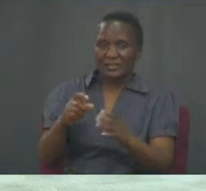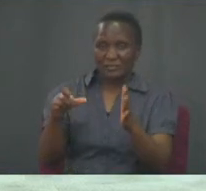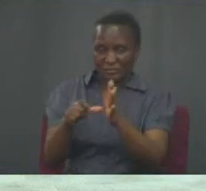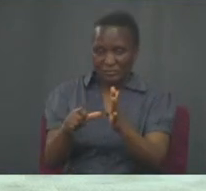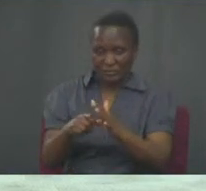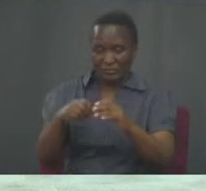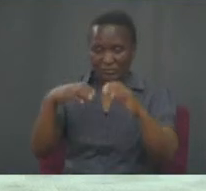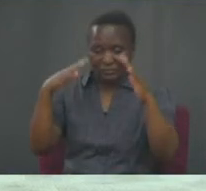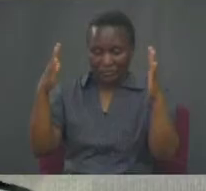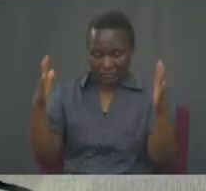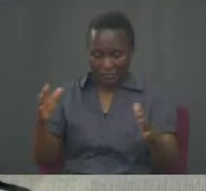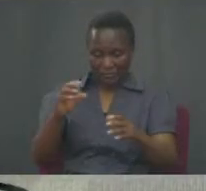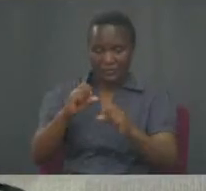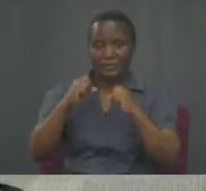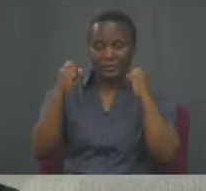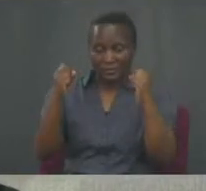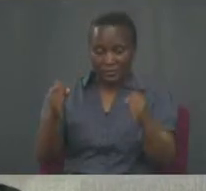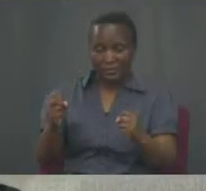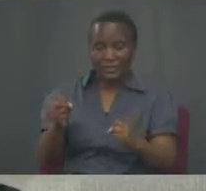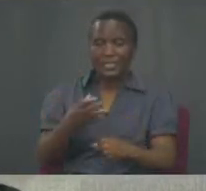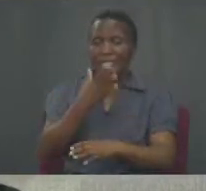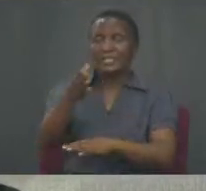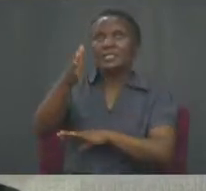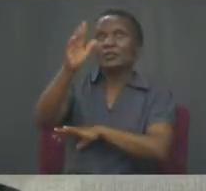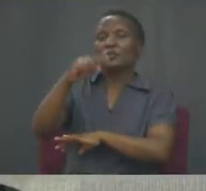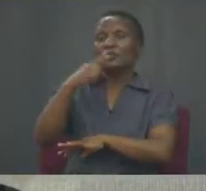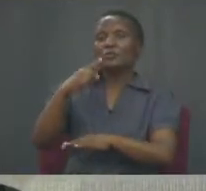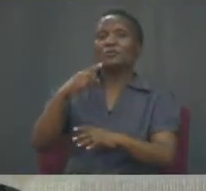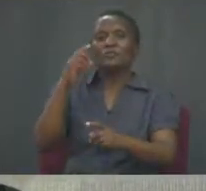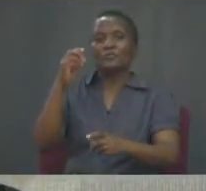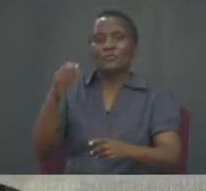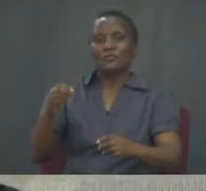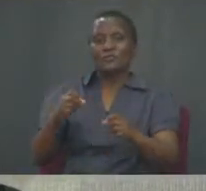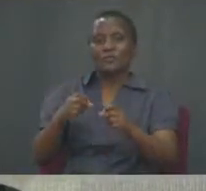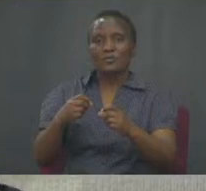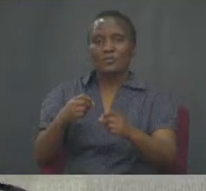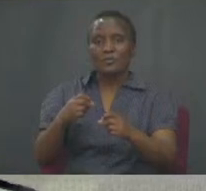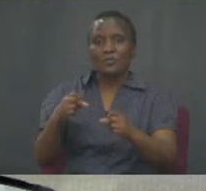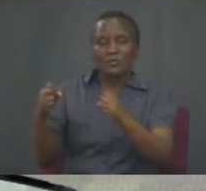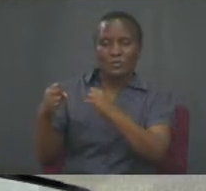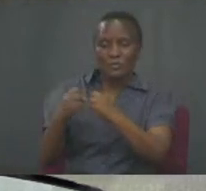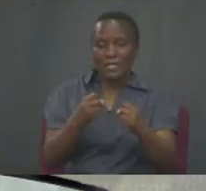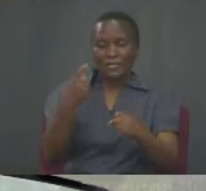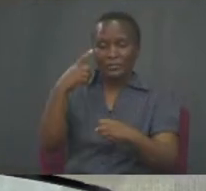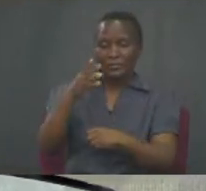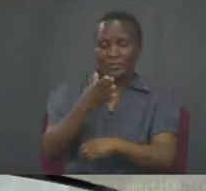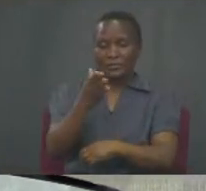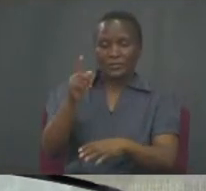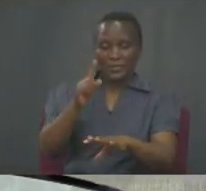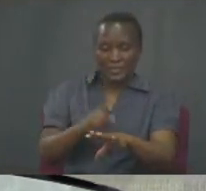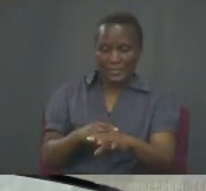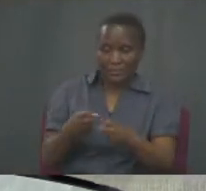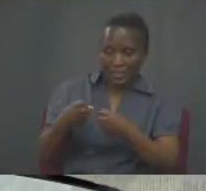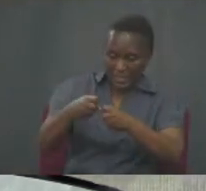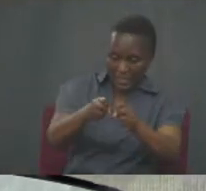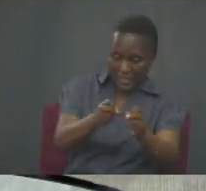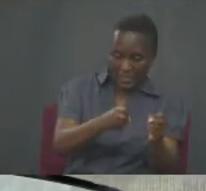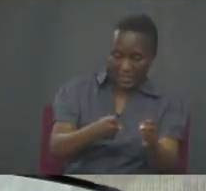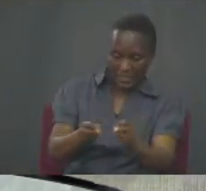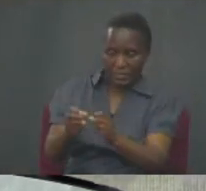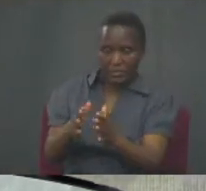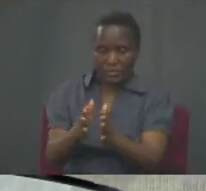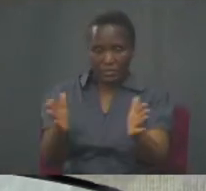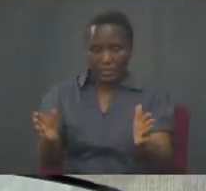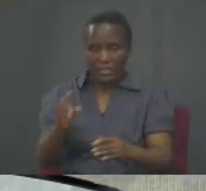who fights for you. All you need to do when the sea is opened, don't ask too many questions. What happened?